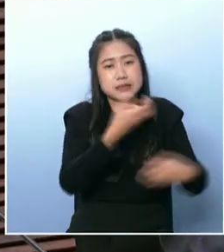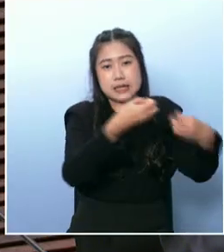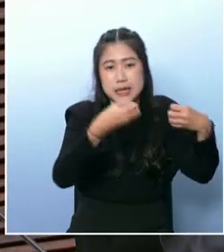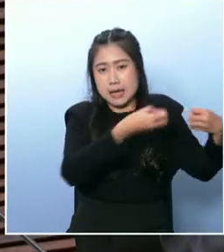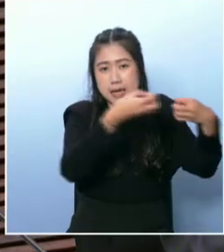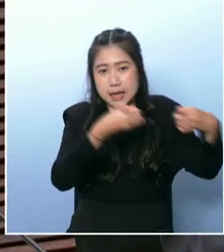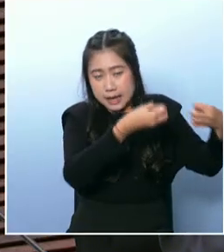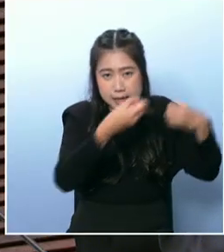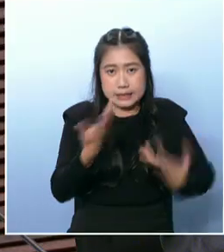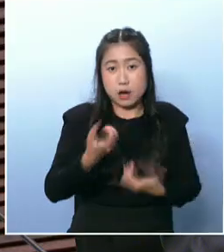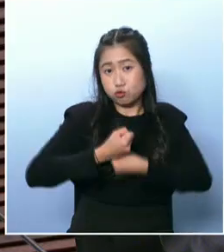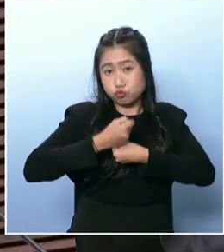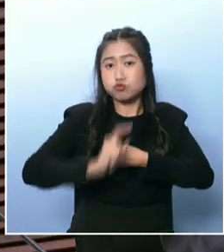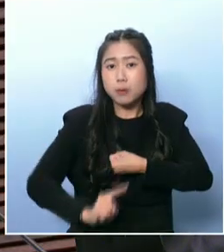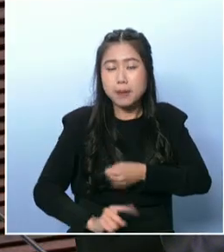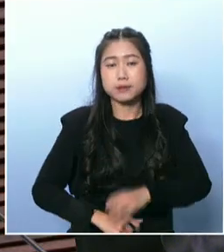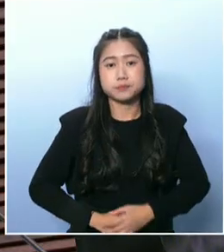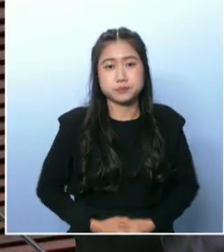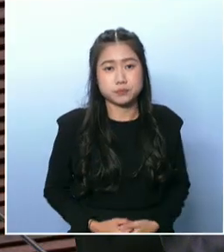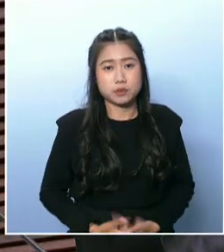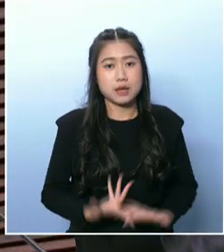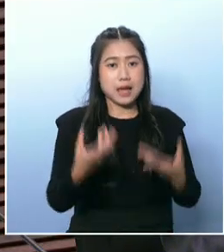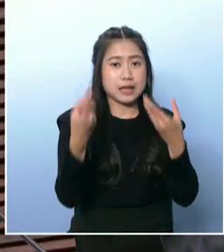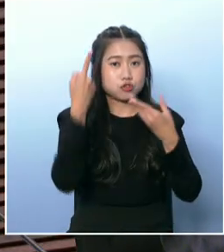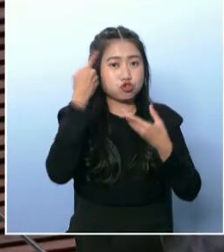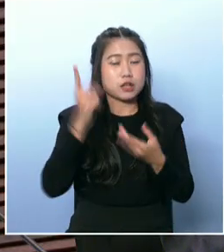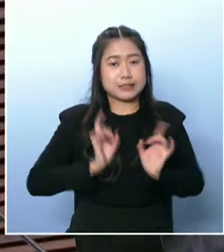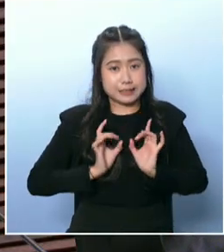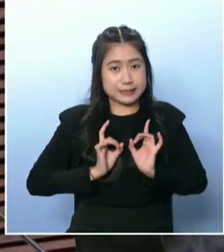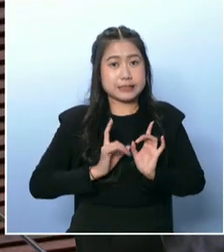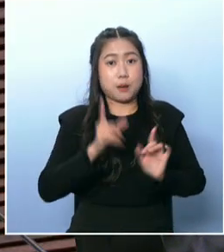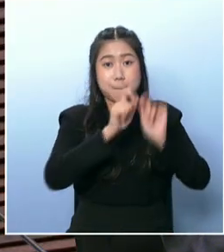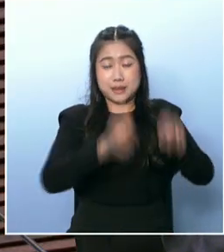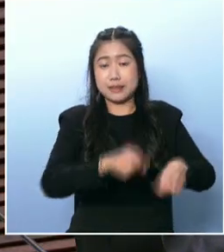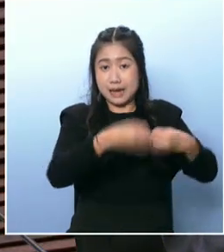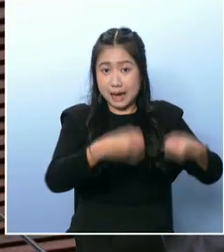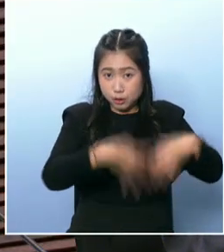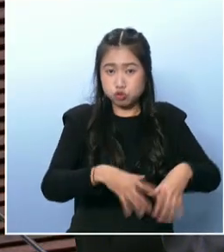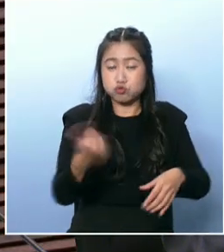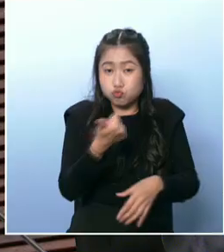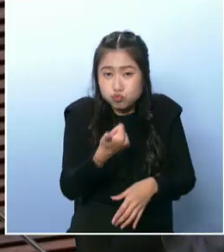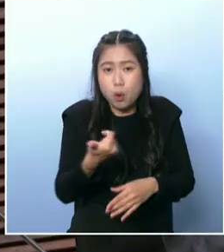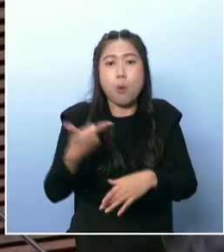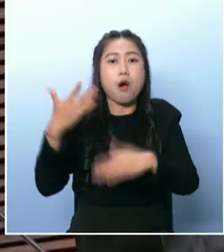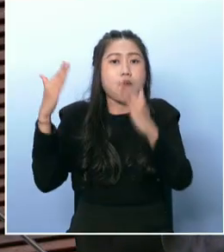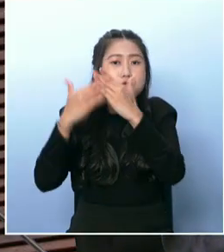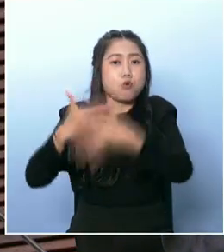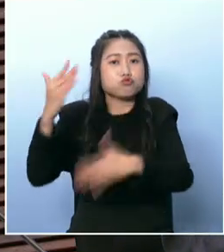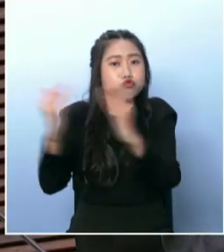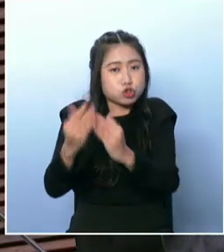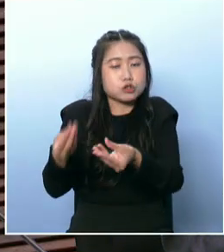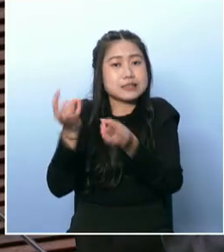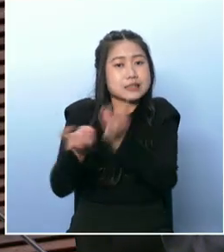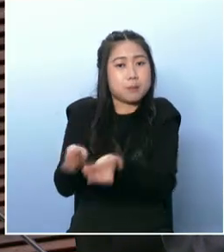have the figures at hand. We are trying to discuss with them. So if we can overcome the privacy